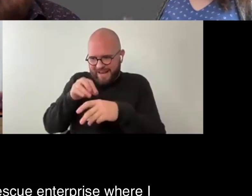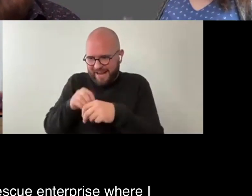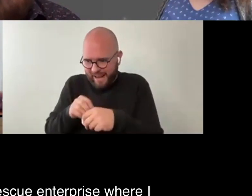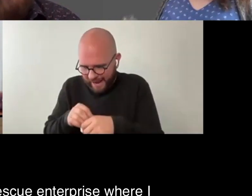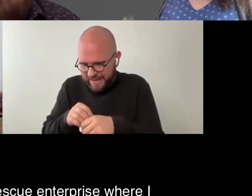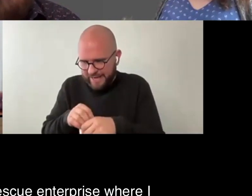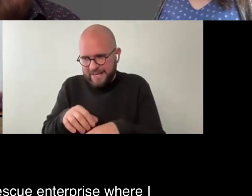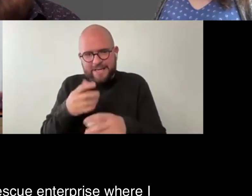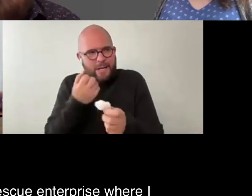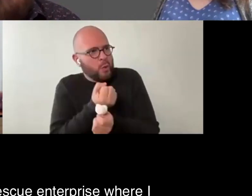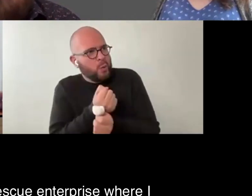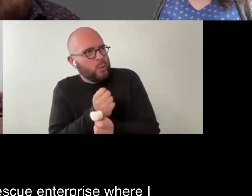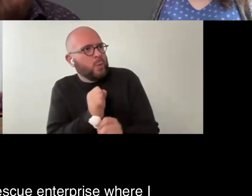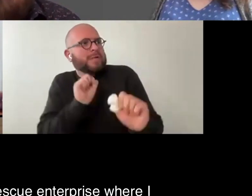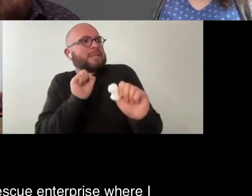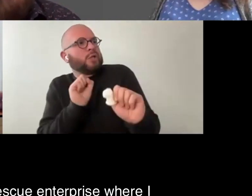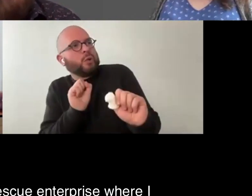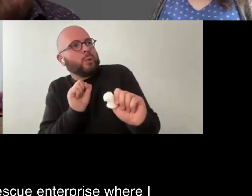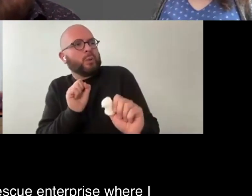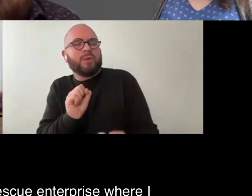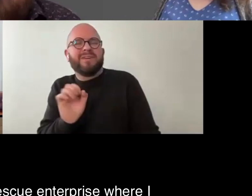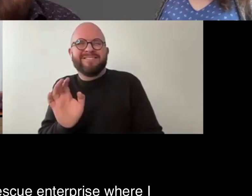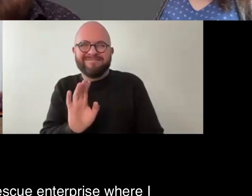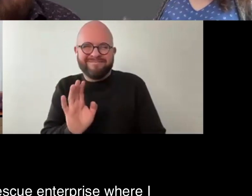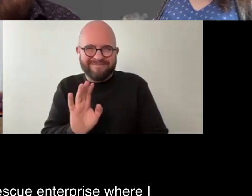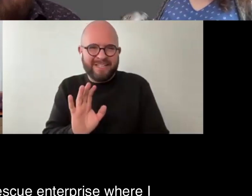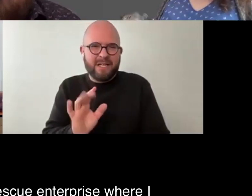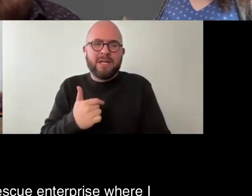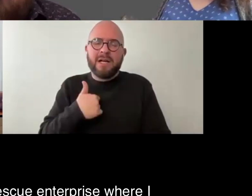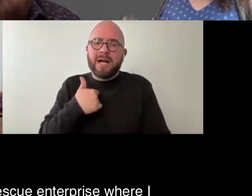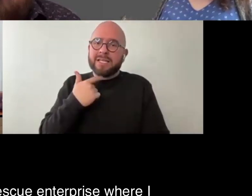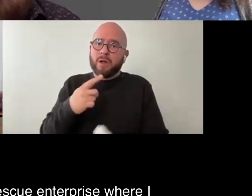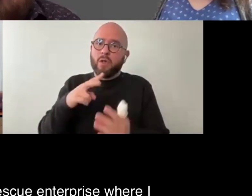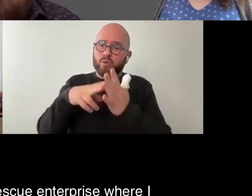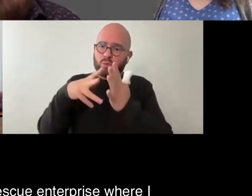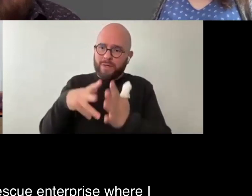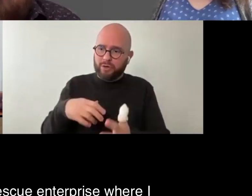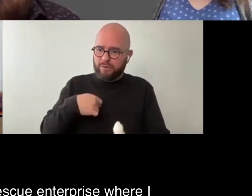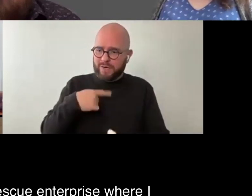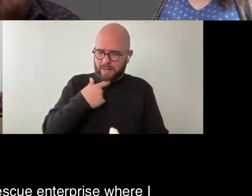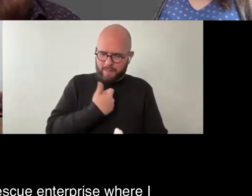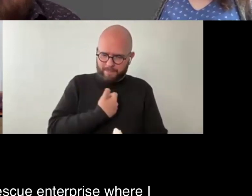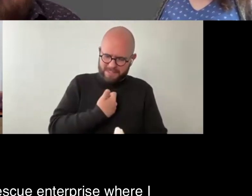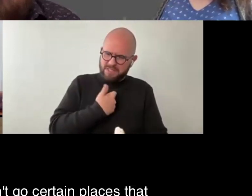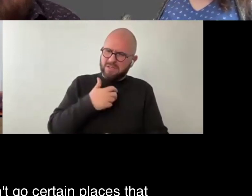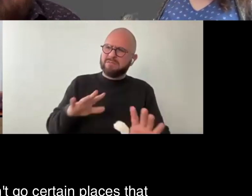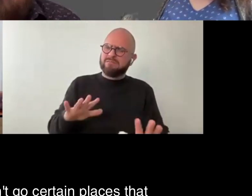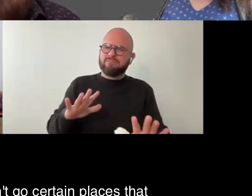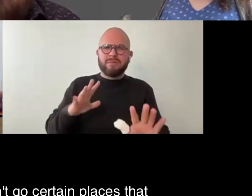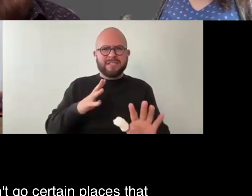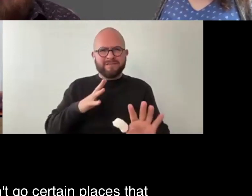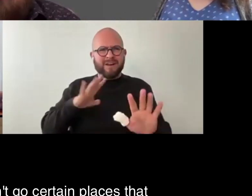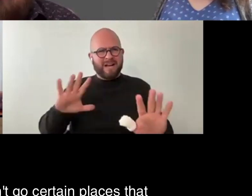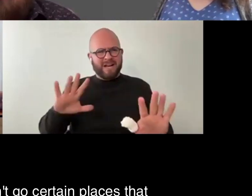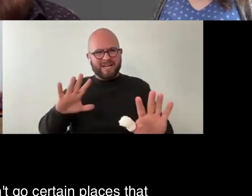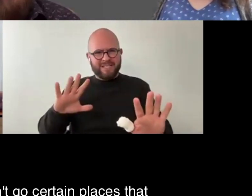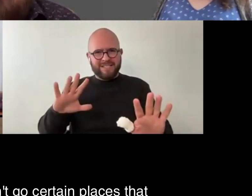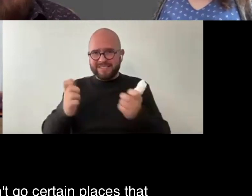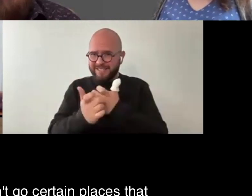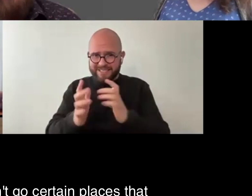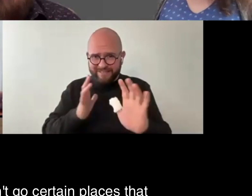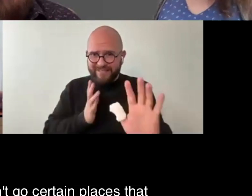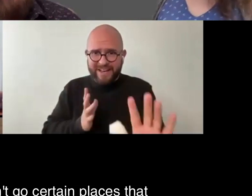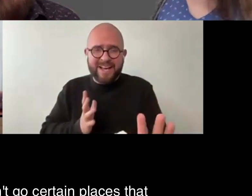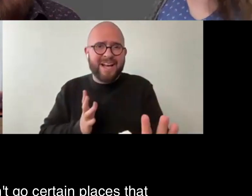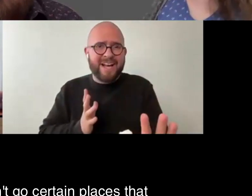rescue enterprise where I tell the reader and myself that it's okay, right? It really is okay that I